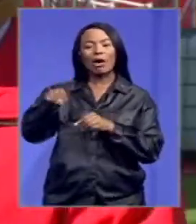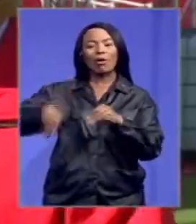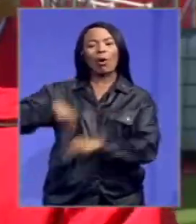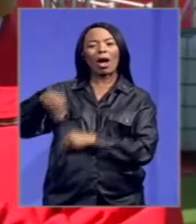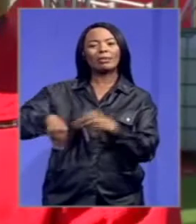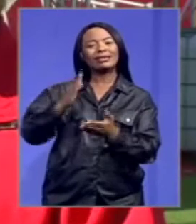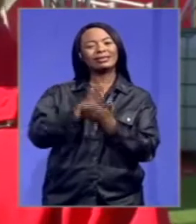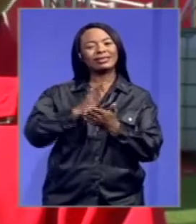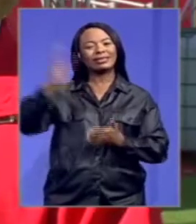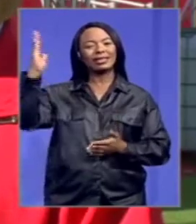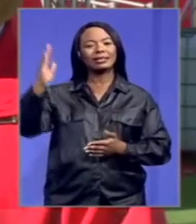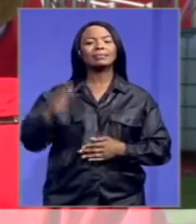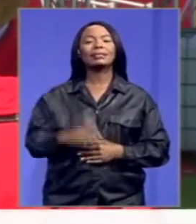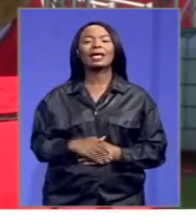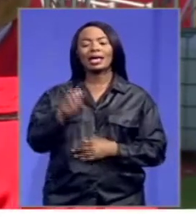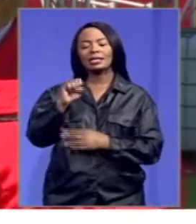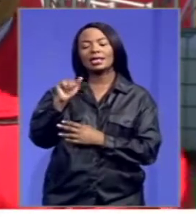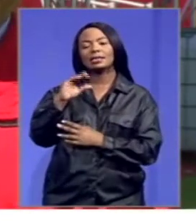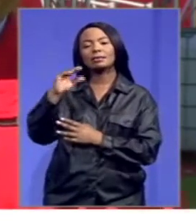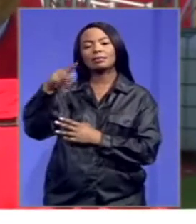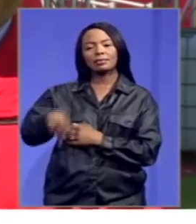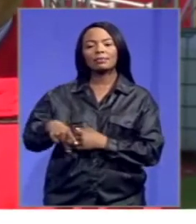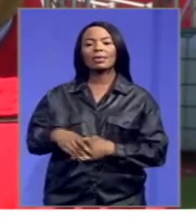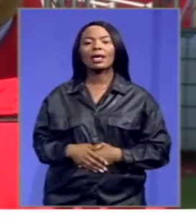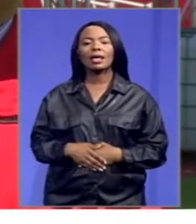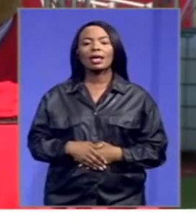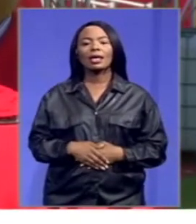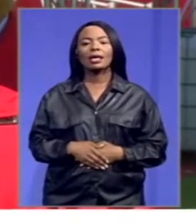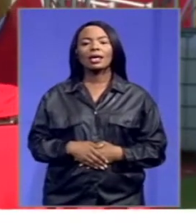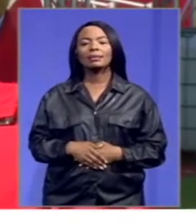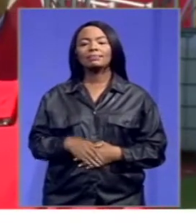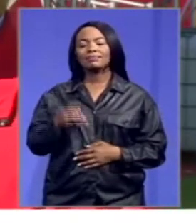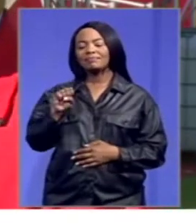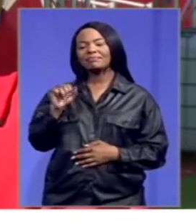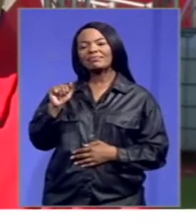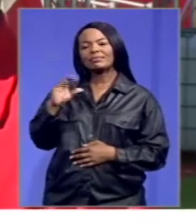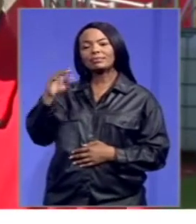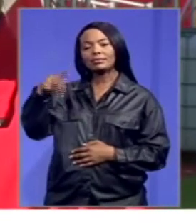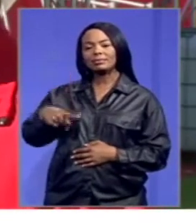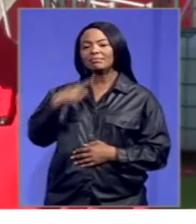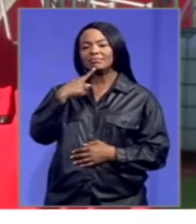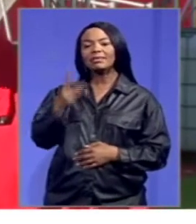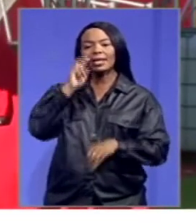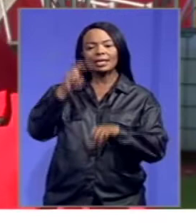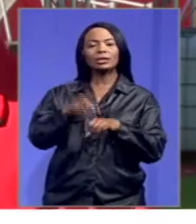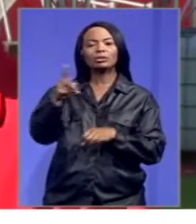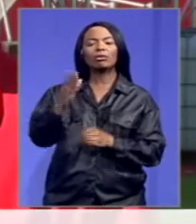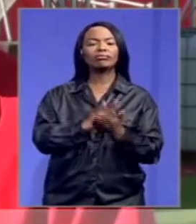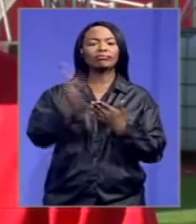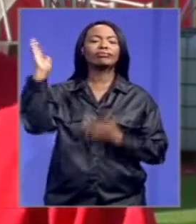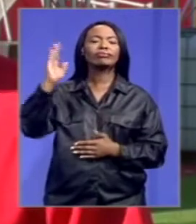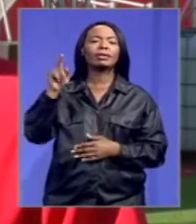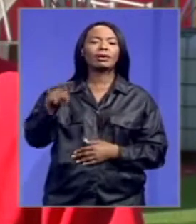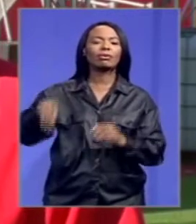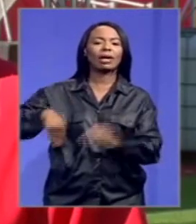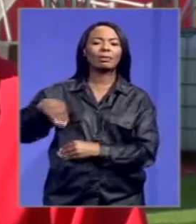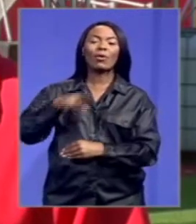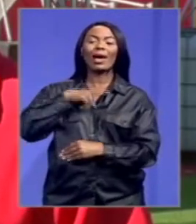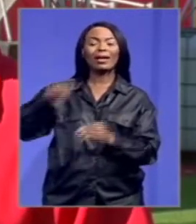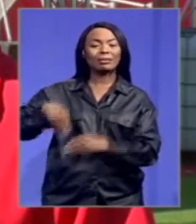must stop corruption in its tracks. This thing of the state capture is actually quite